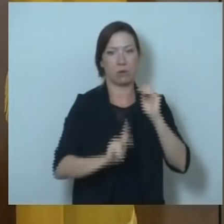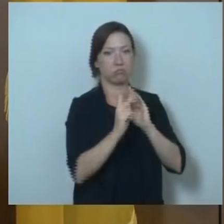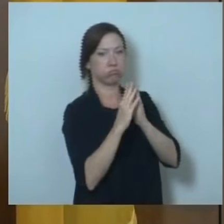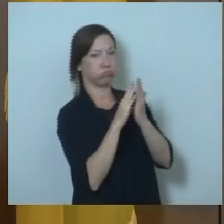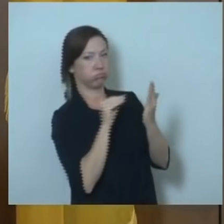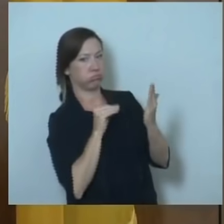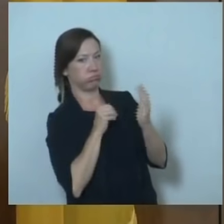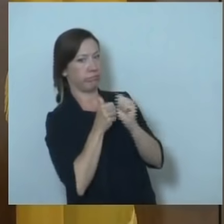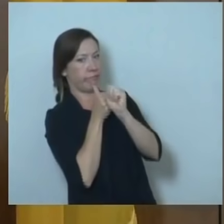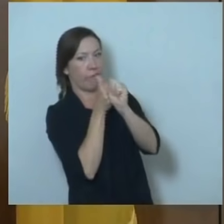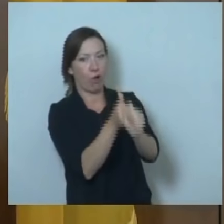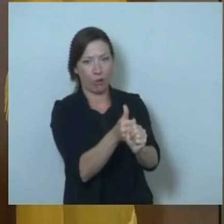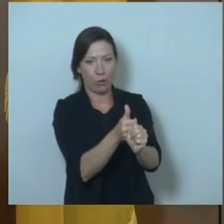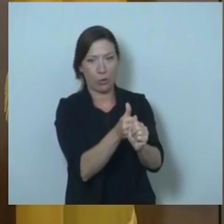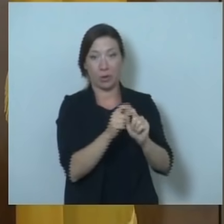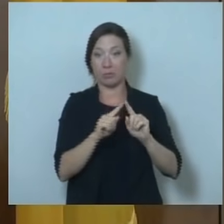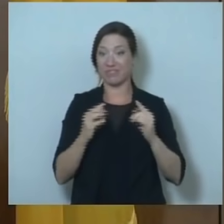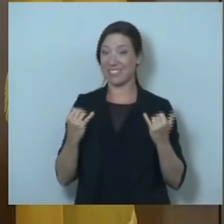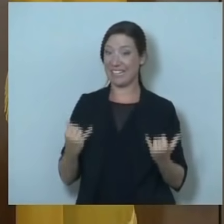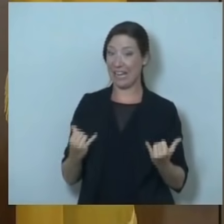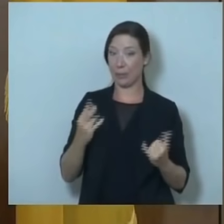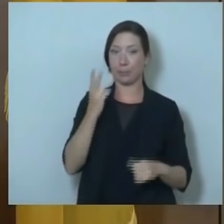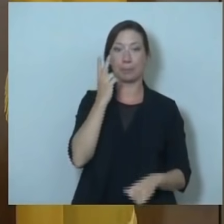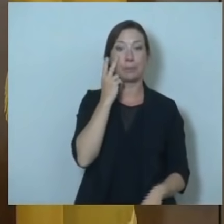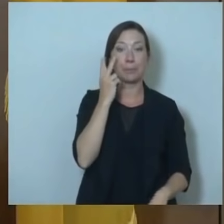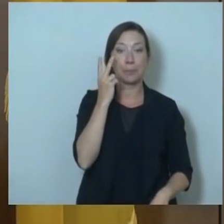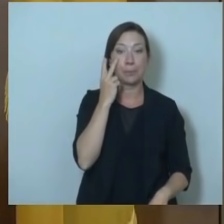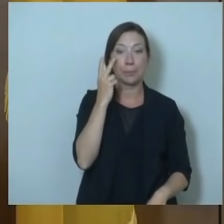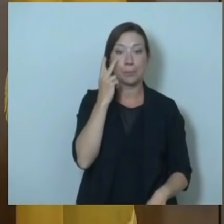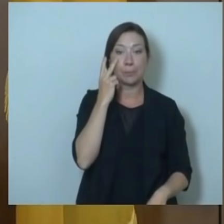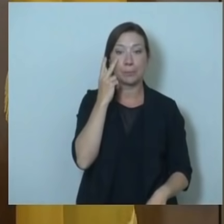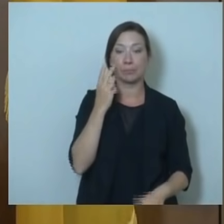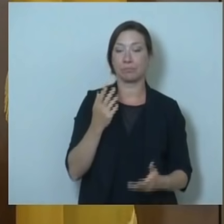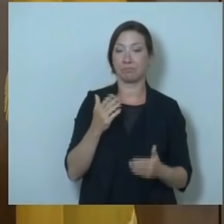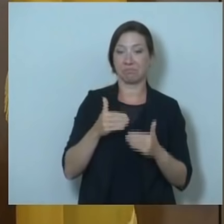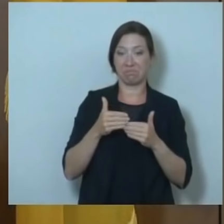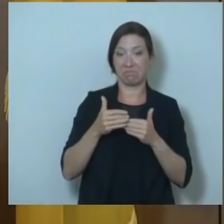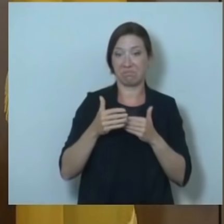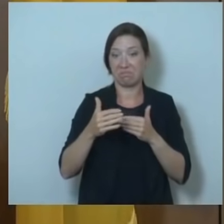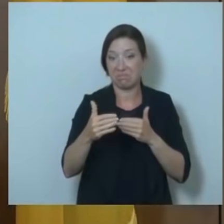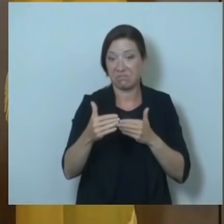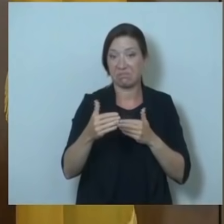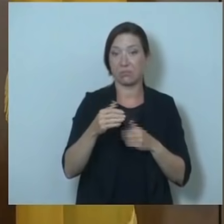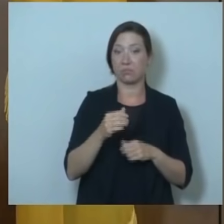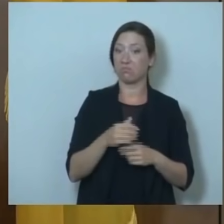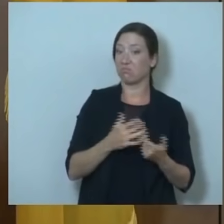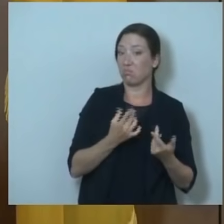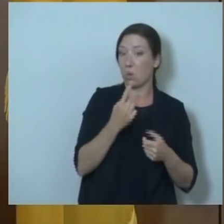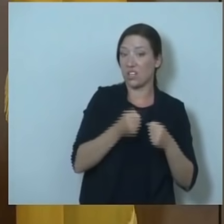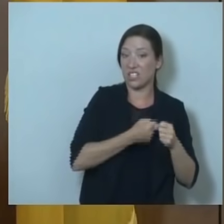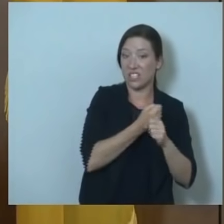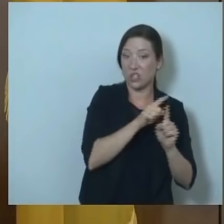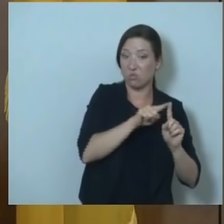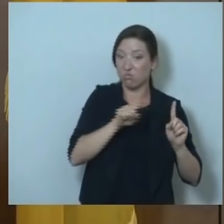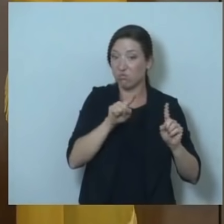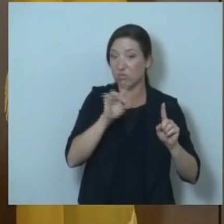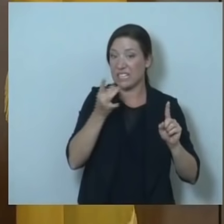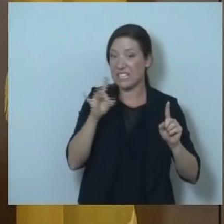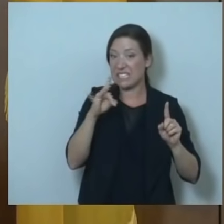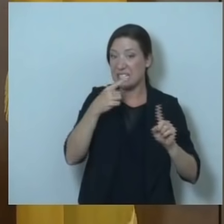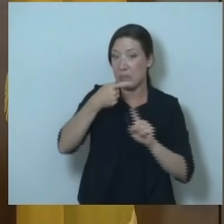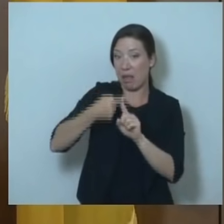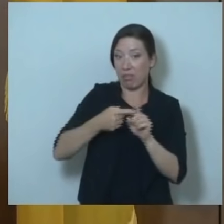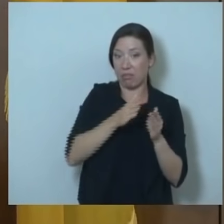let's see how this goes as we work for the next 12 to 18 months to manage COVID-19 in this